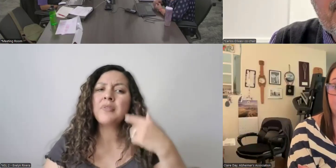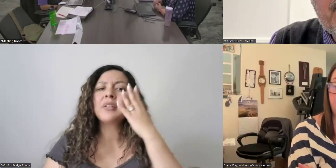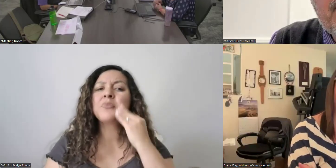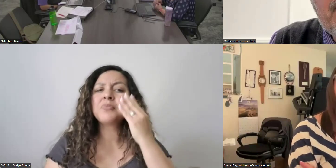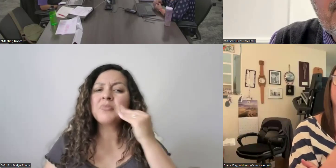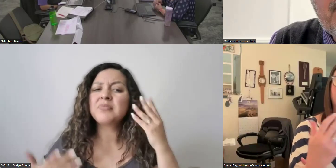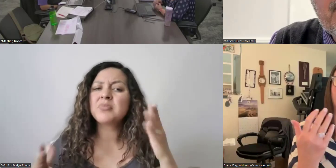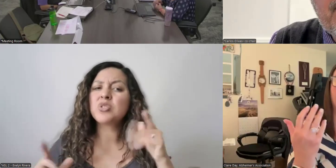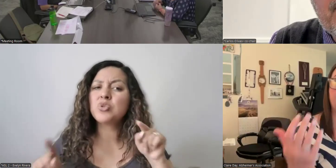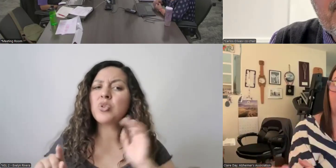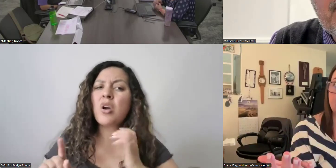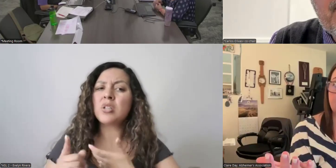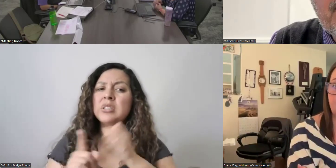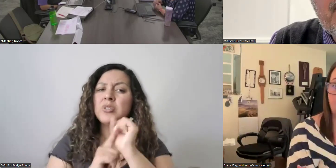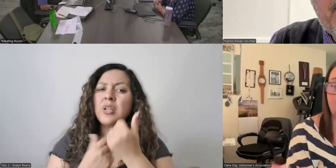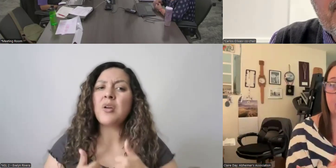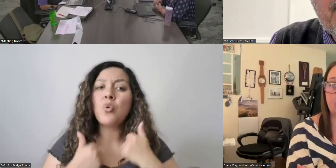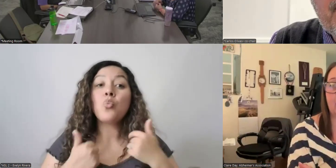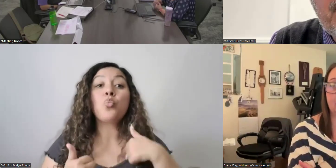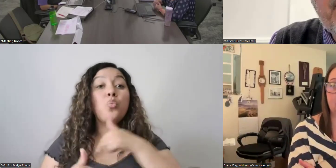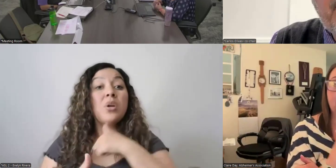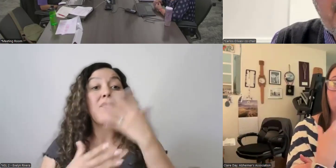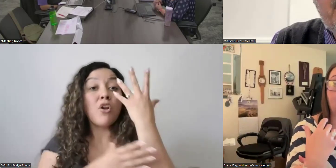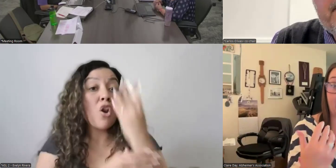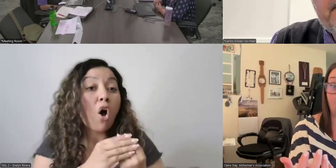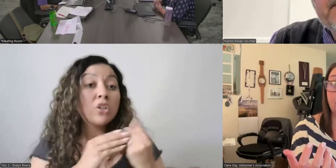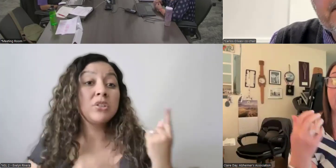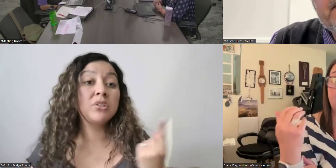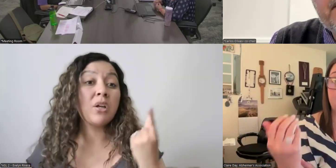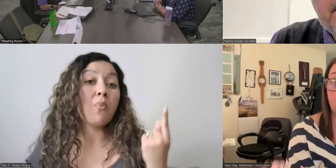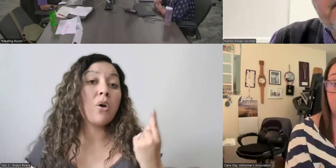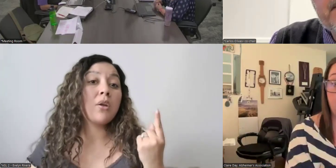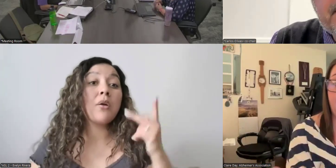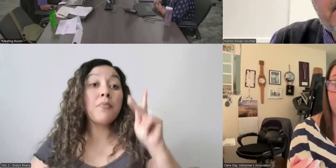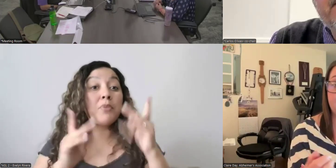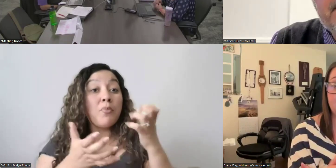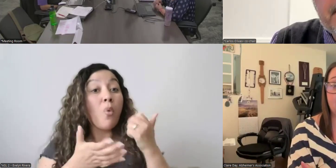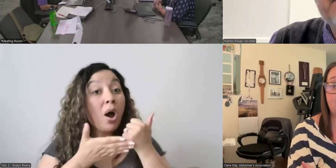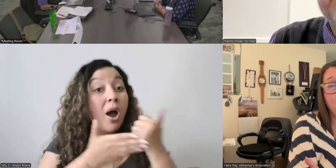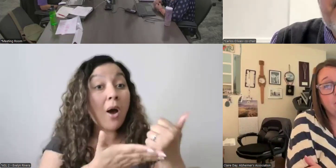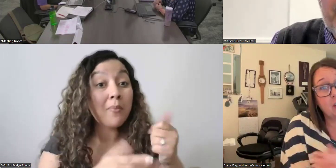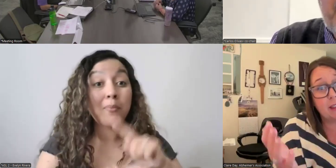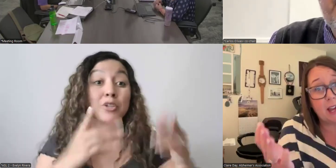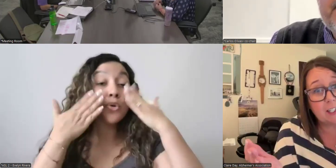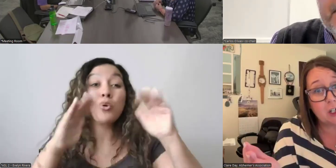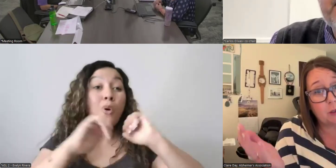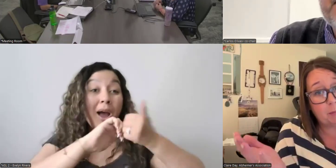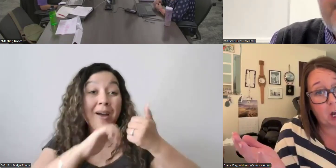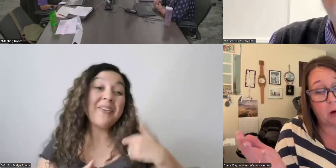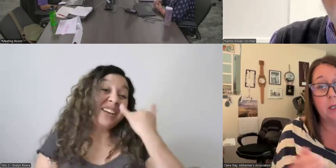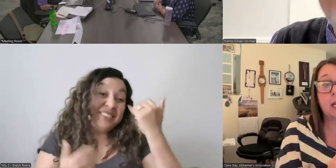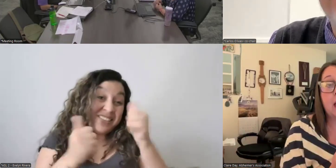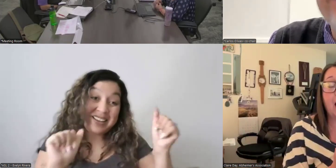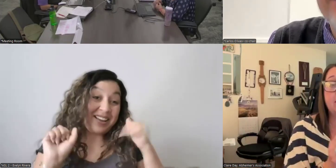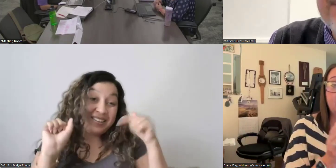where we've lost someone, and people want to help and they don't know how, and they sort of say, well, if there's anything I can do, let me